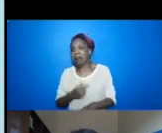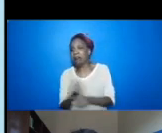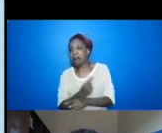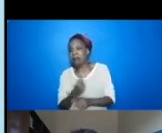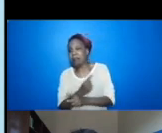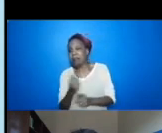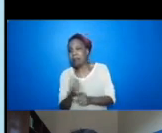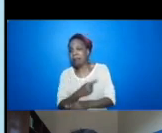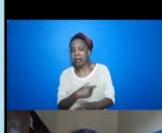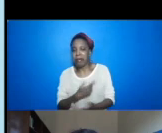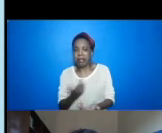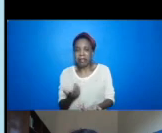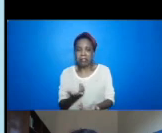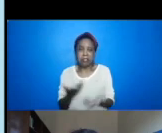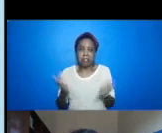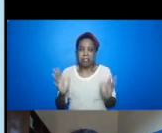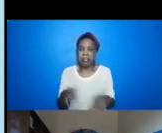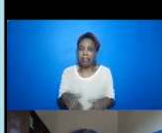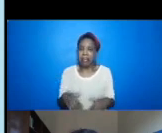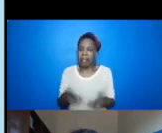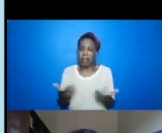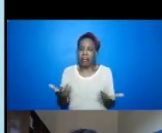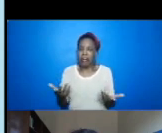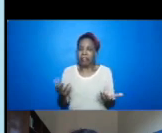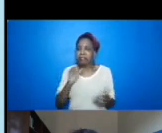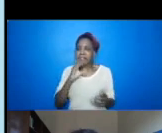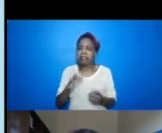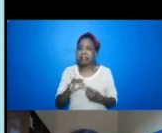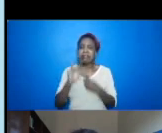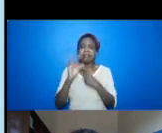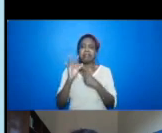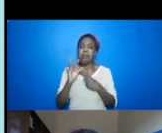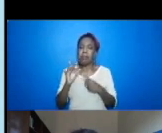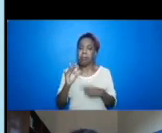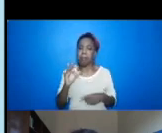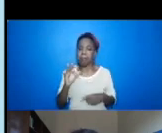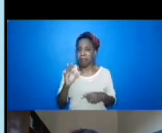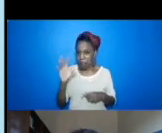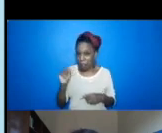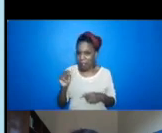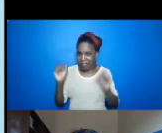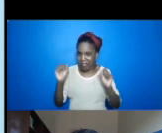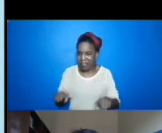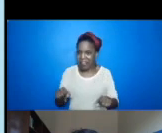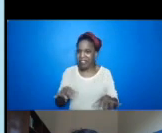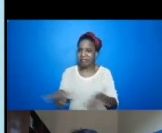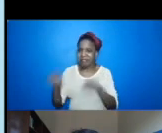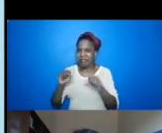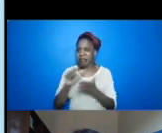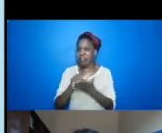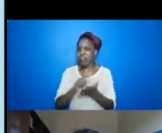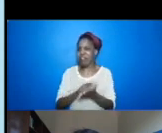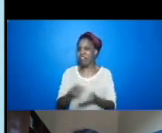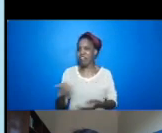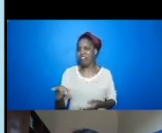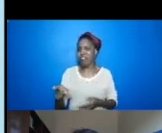much further than maybe our training merits. But anyway, our identities and our roles are